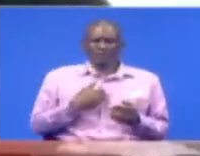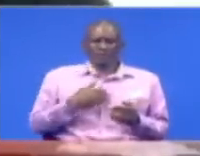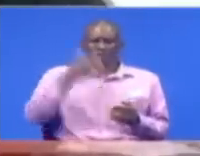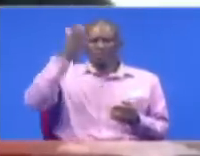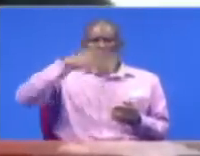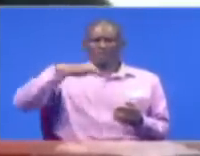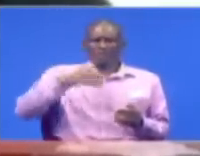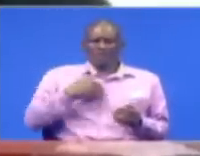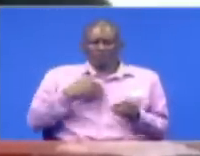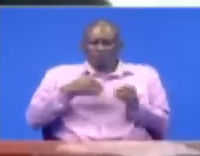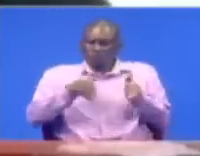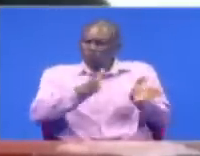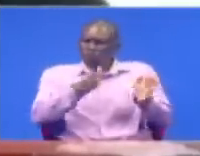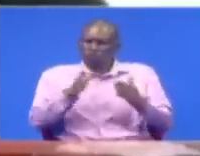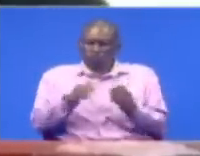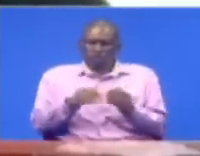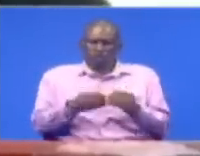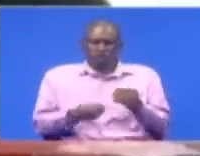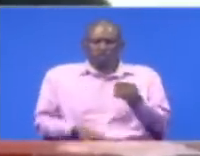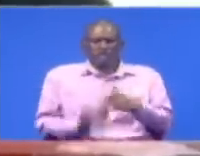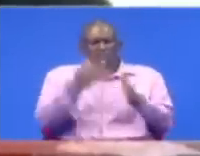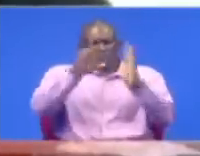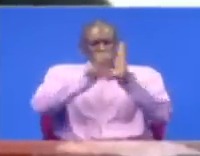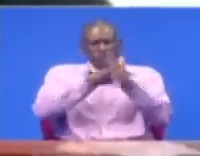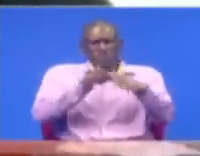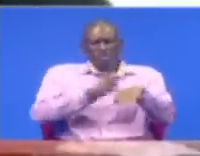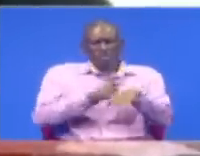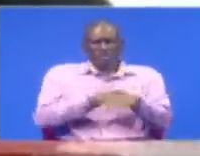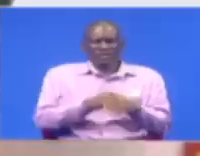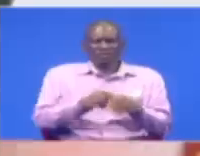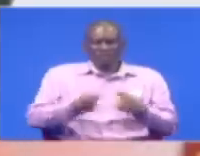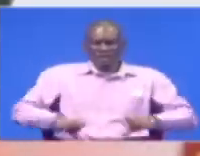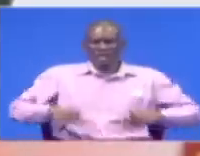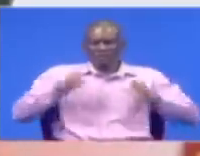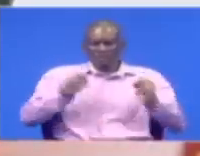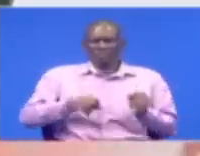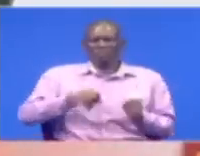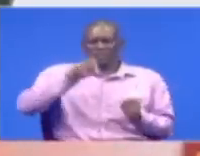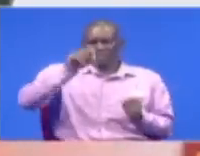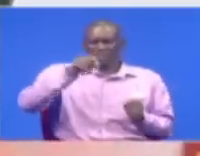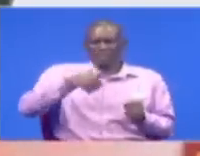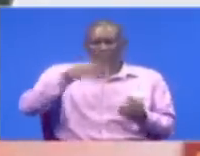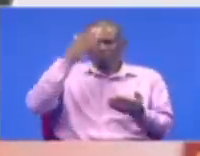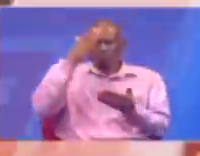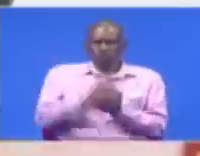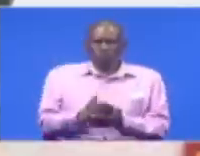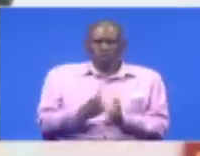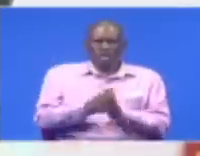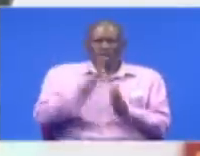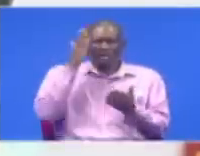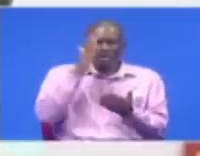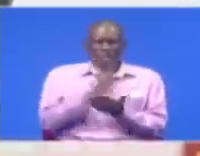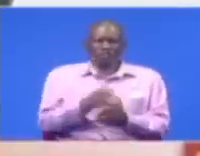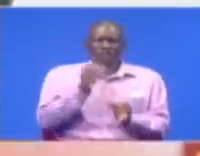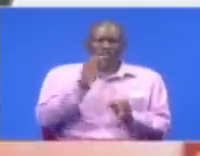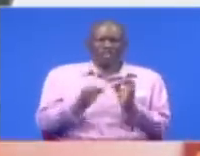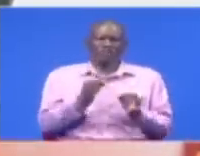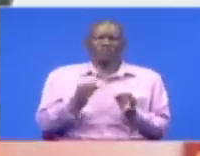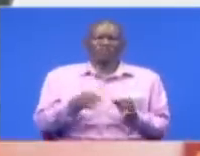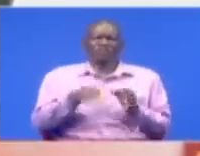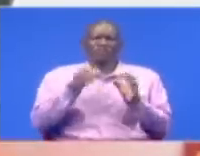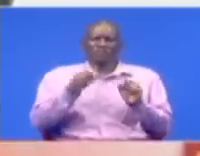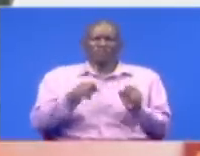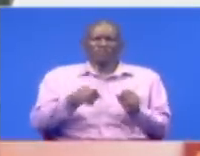the space to legislate when life can be taken away, and it can actually, if it wished, it could